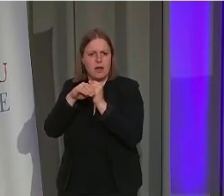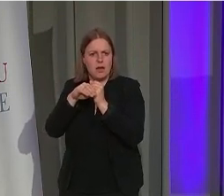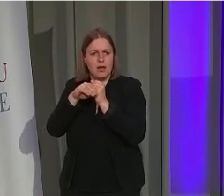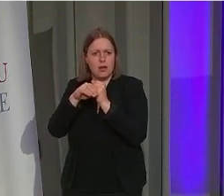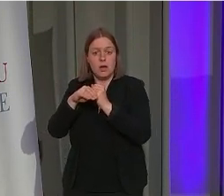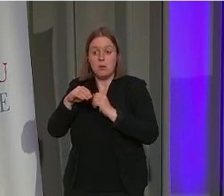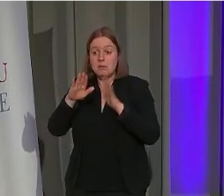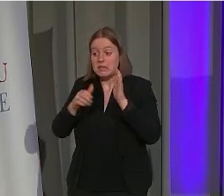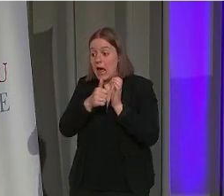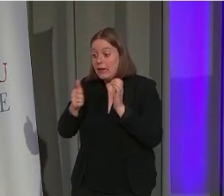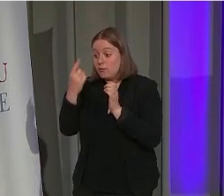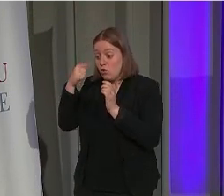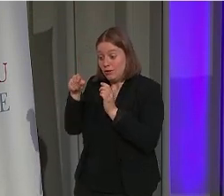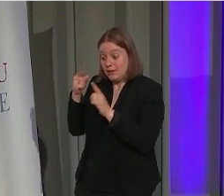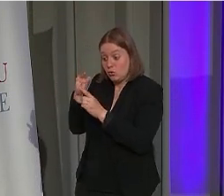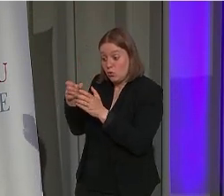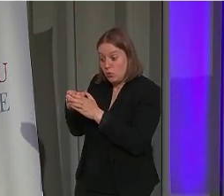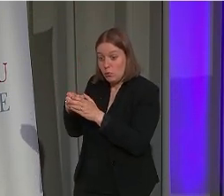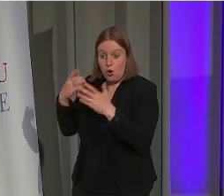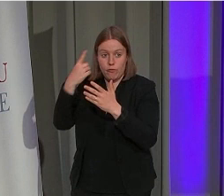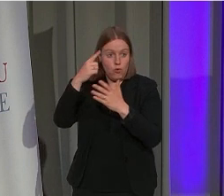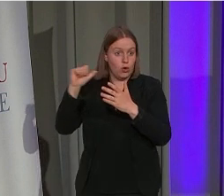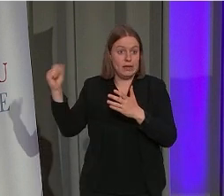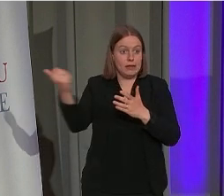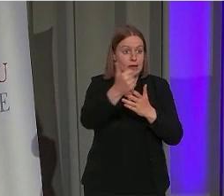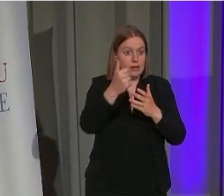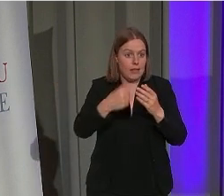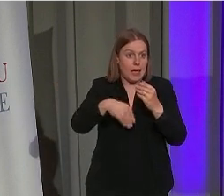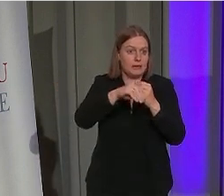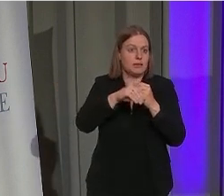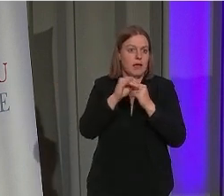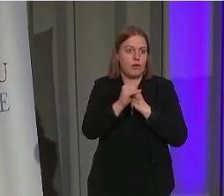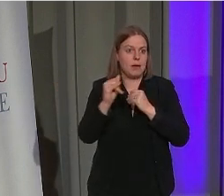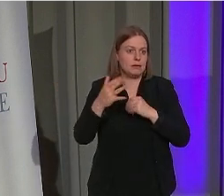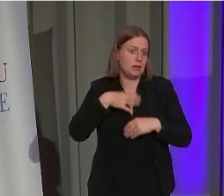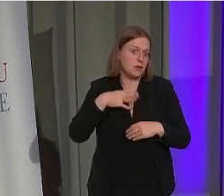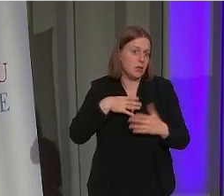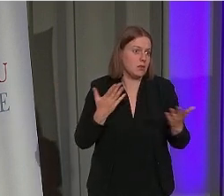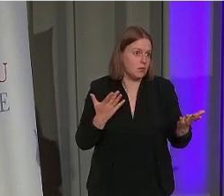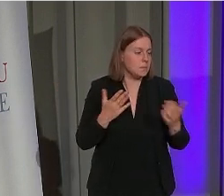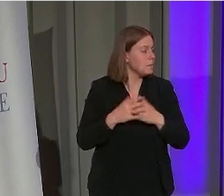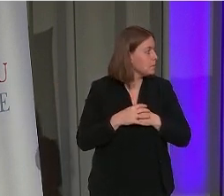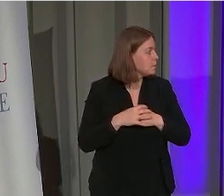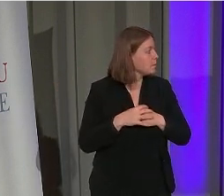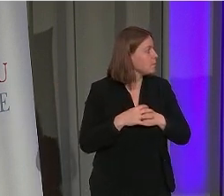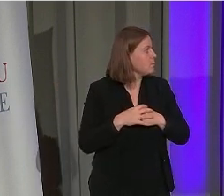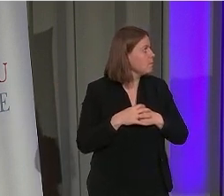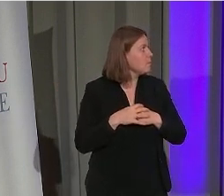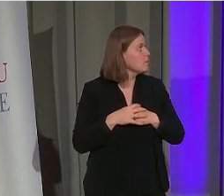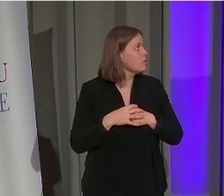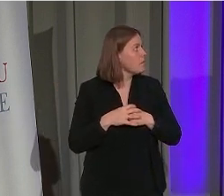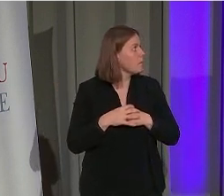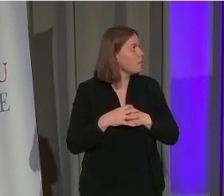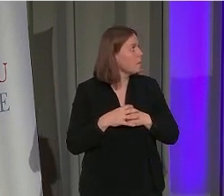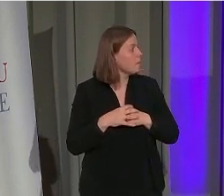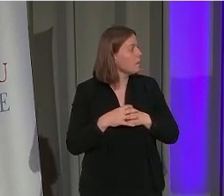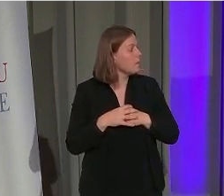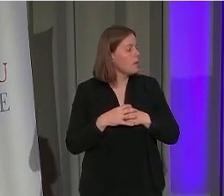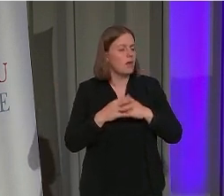be extra things, but it can also be things that offer that added value for all of the target groups.